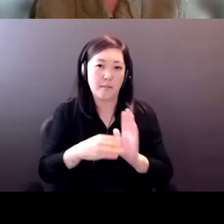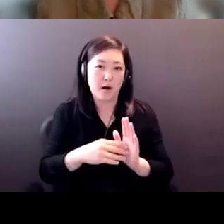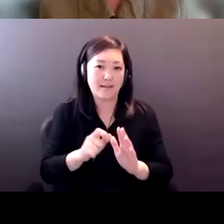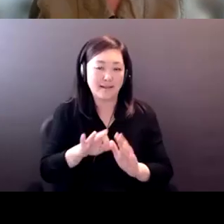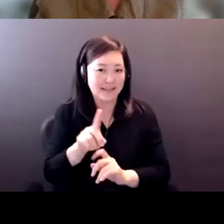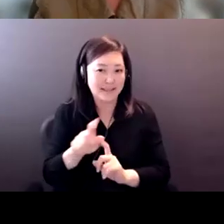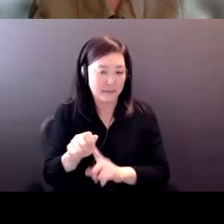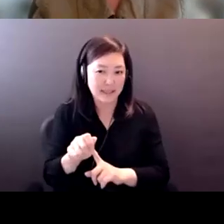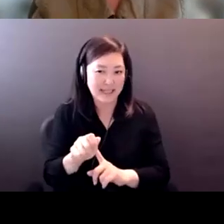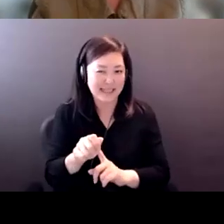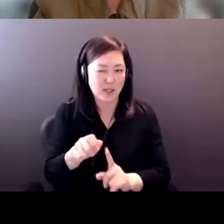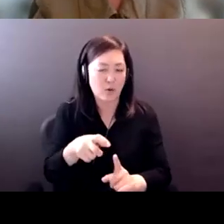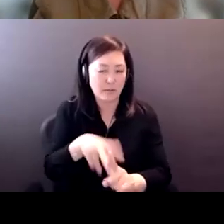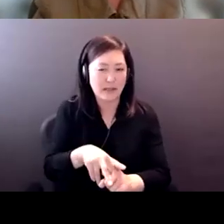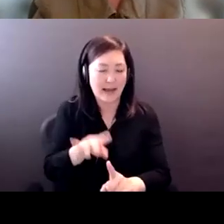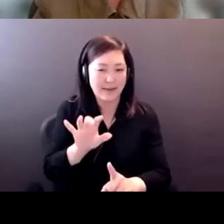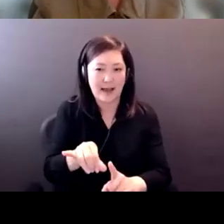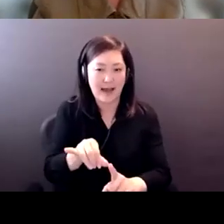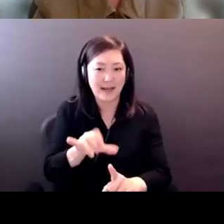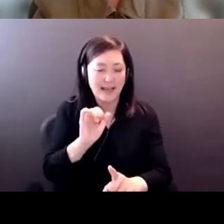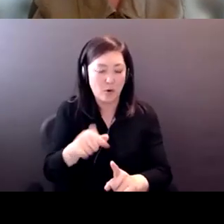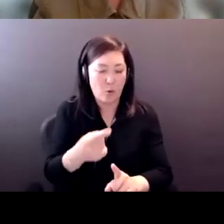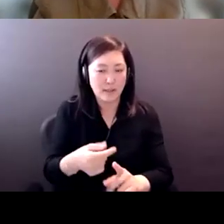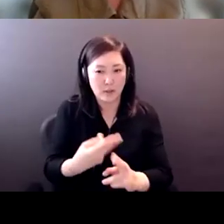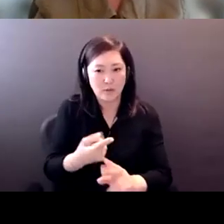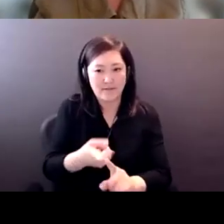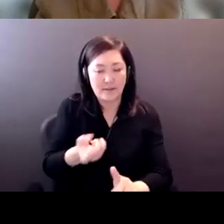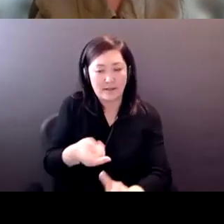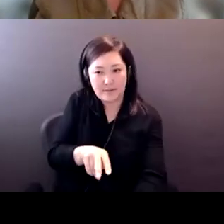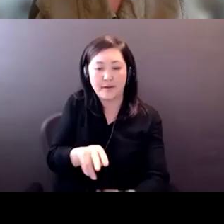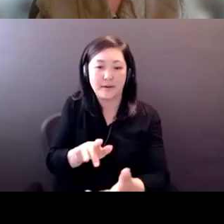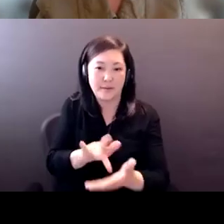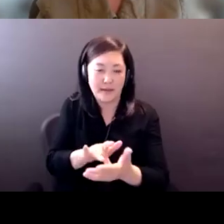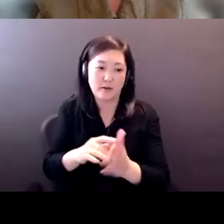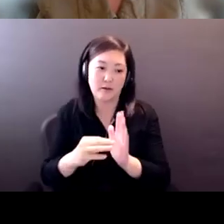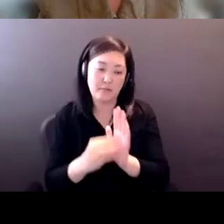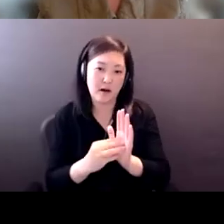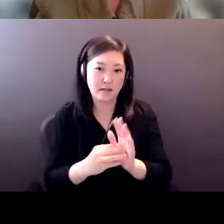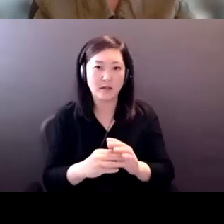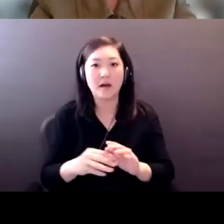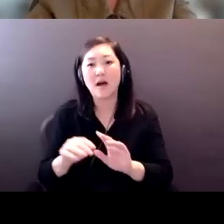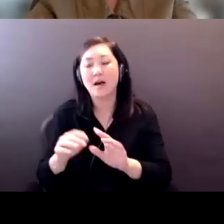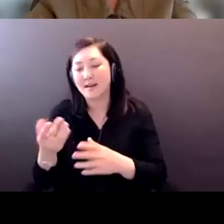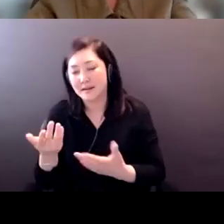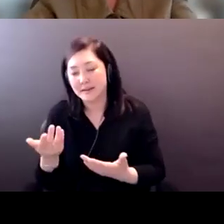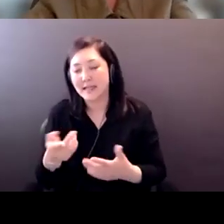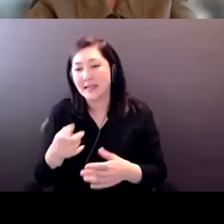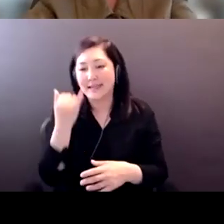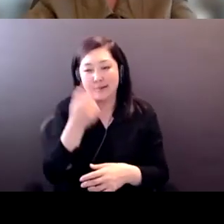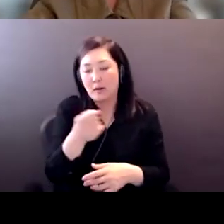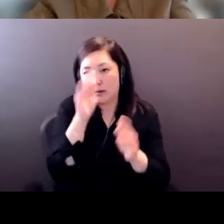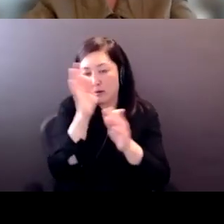I could go on a long tangent here. I won't, but encourage you to look it up, and we would adhere to the social model, the human rights model of